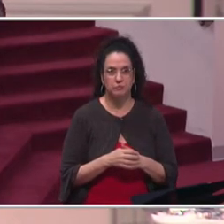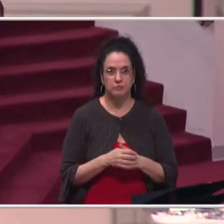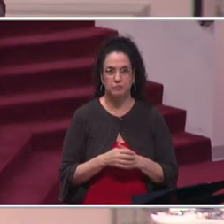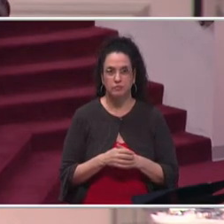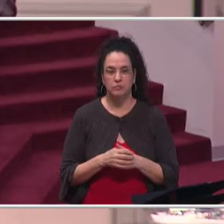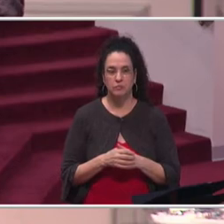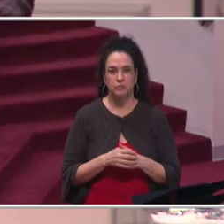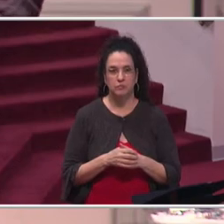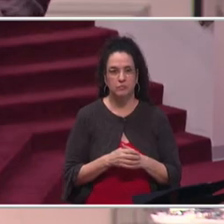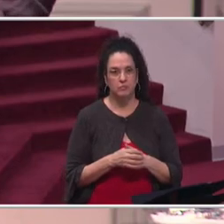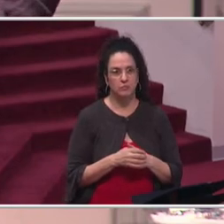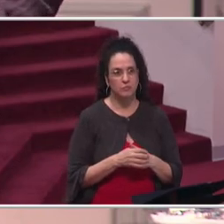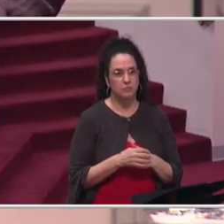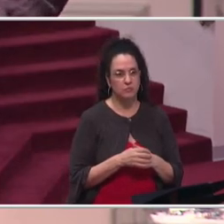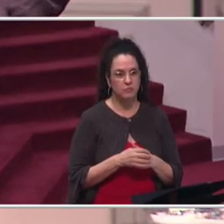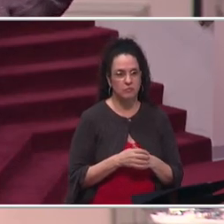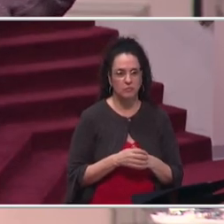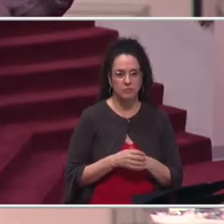a personal